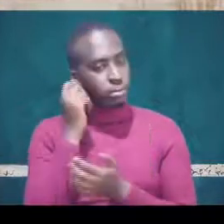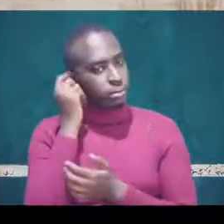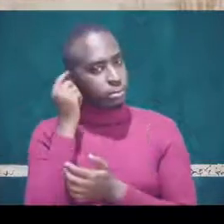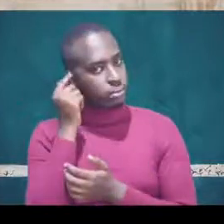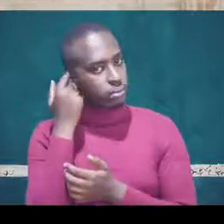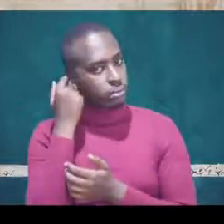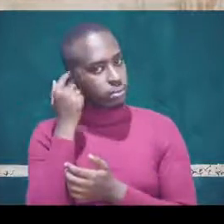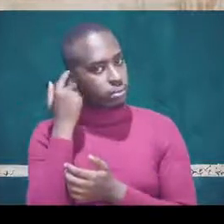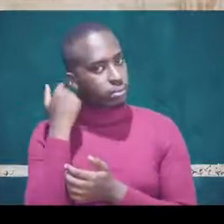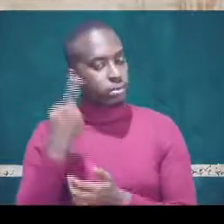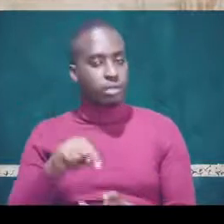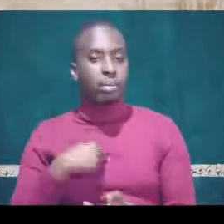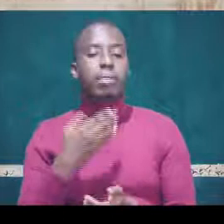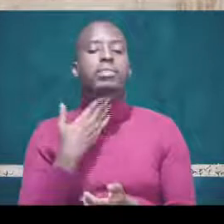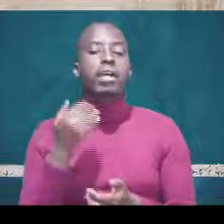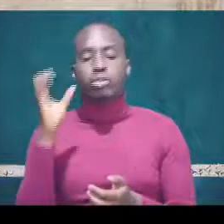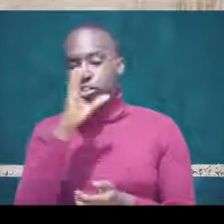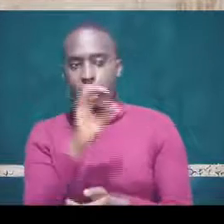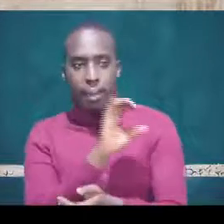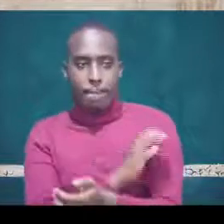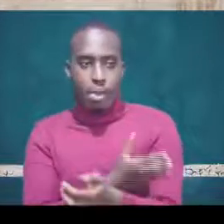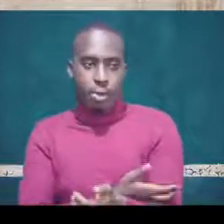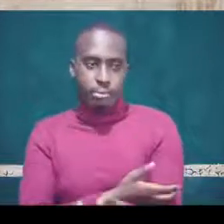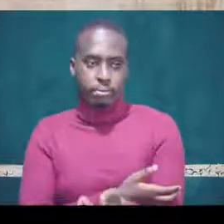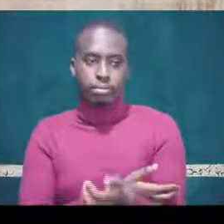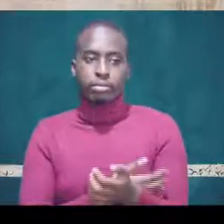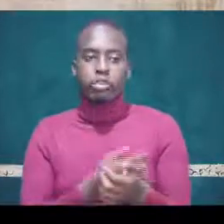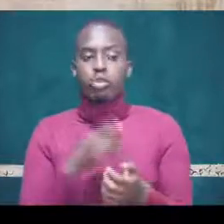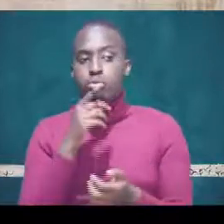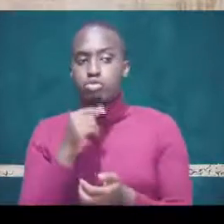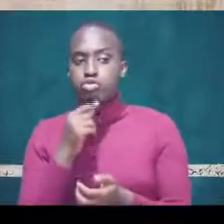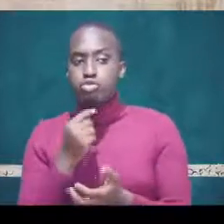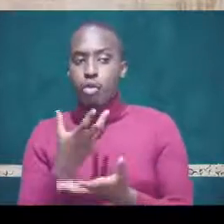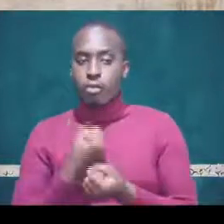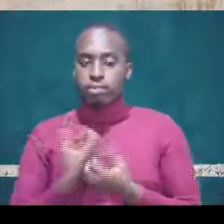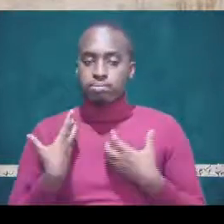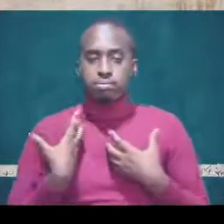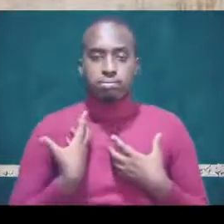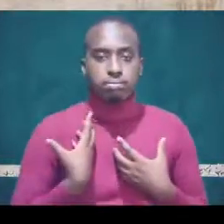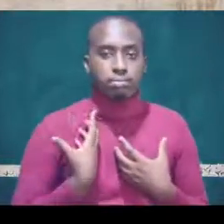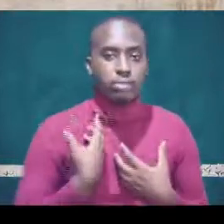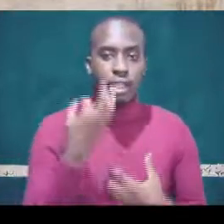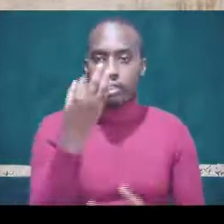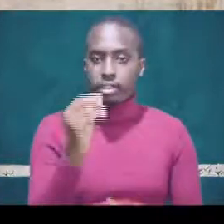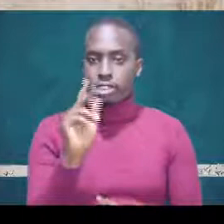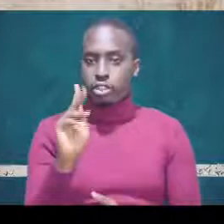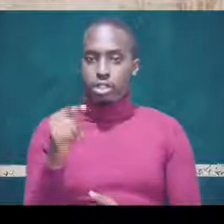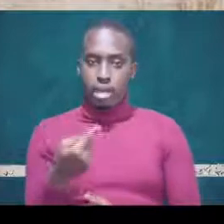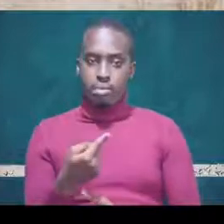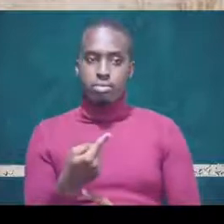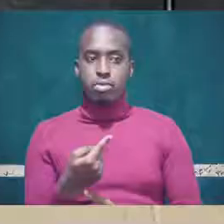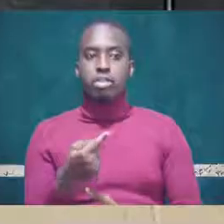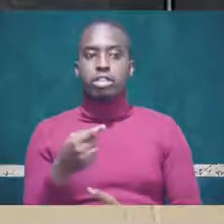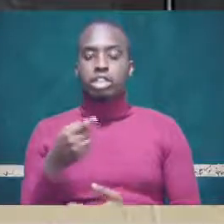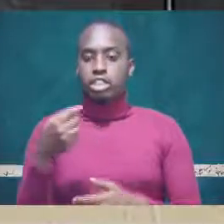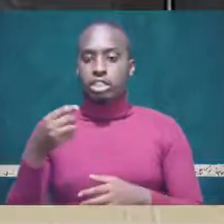power. So they want us to get power. By a boy who carries 30 kilograms heap of wood.